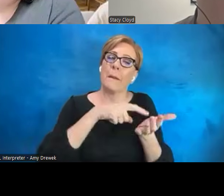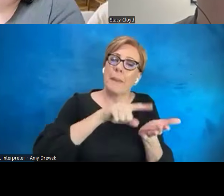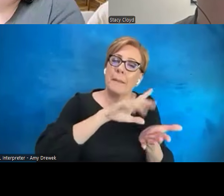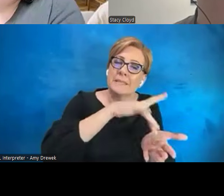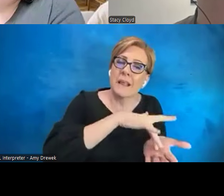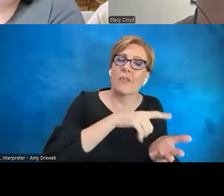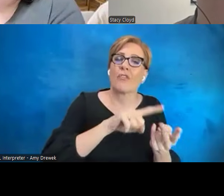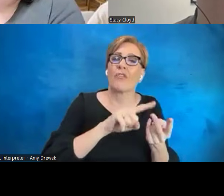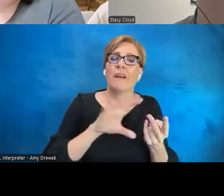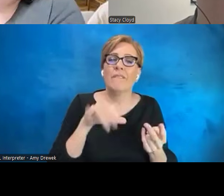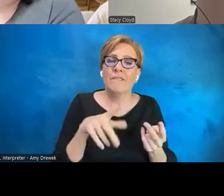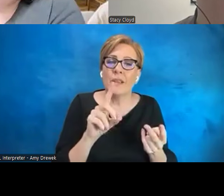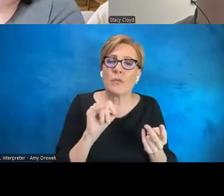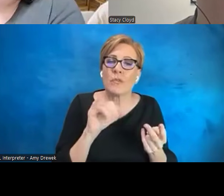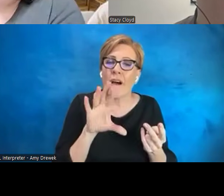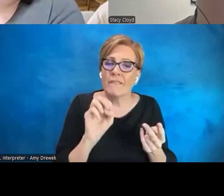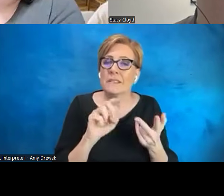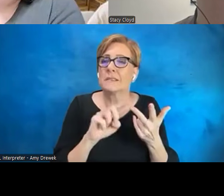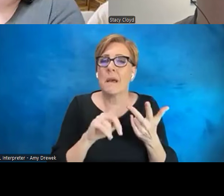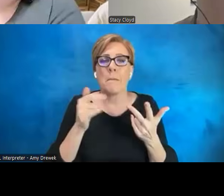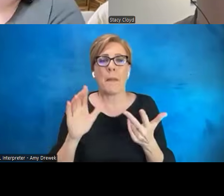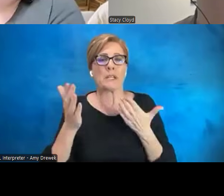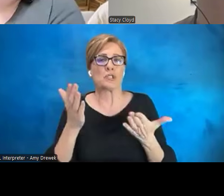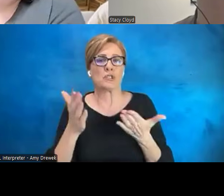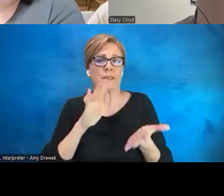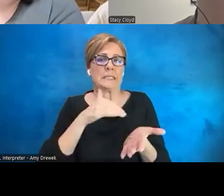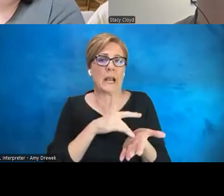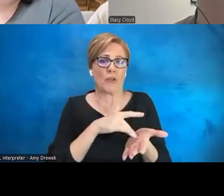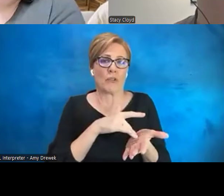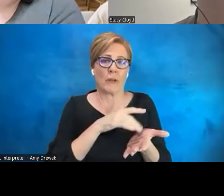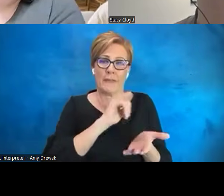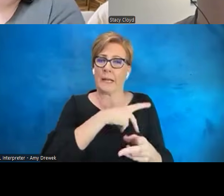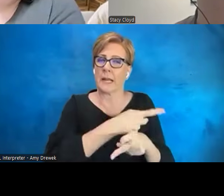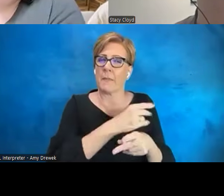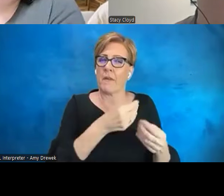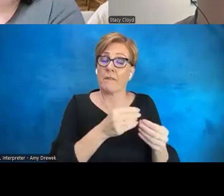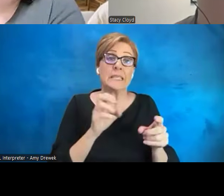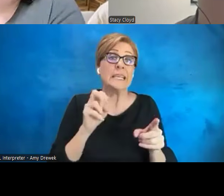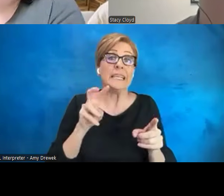or program service center office levels. And that was one thing that Eve didn't really go into, is the